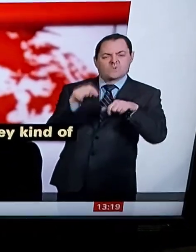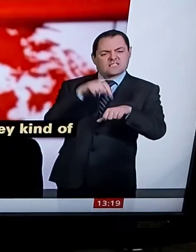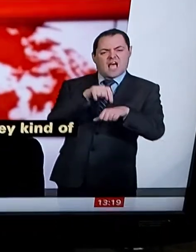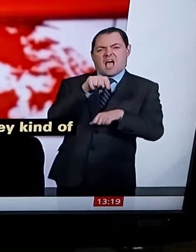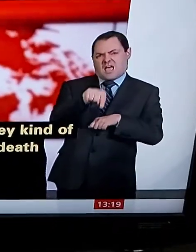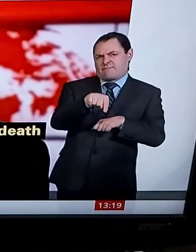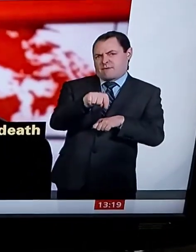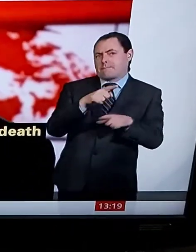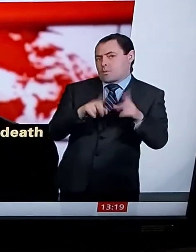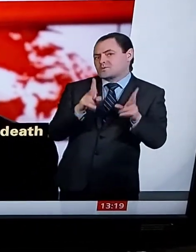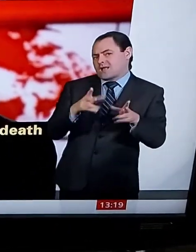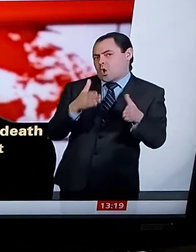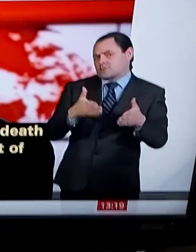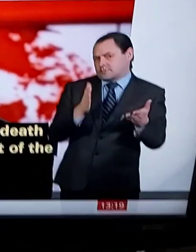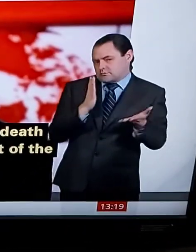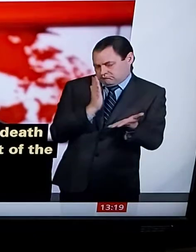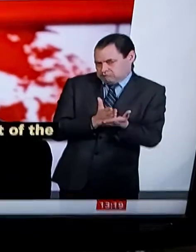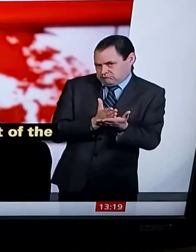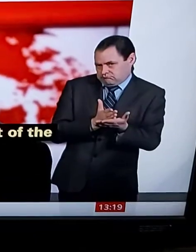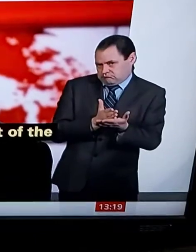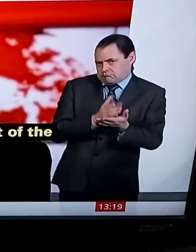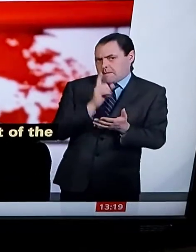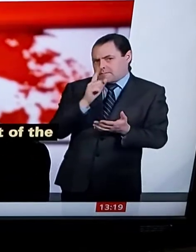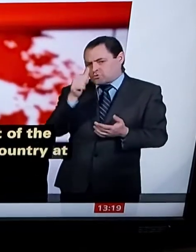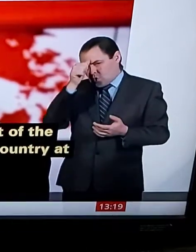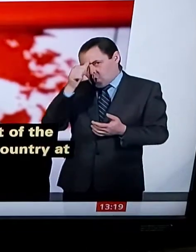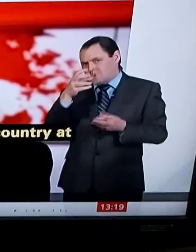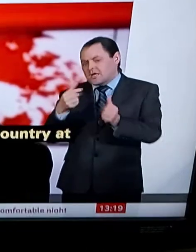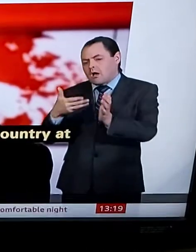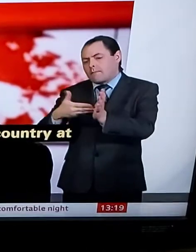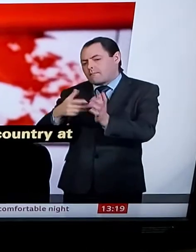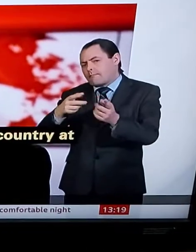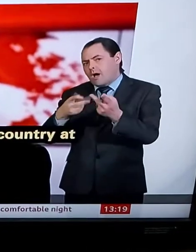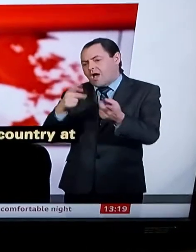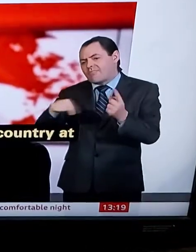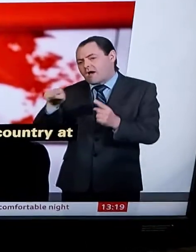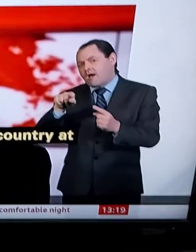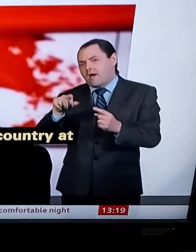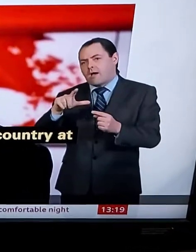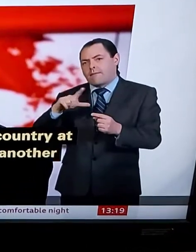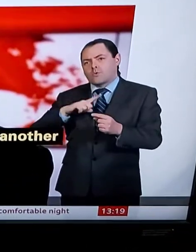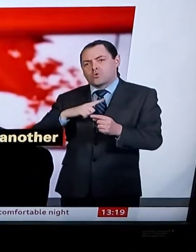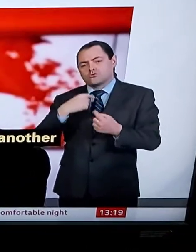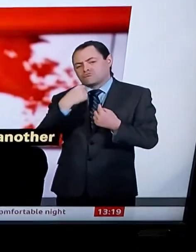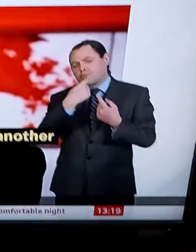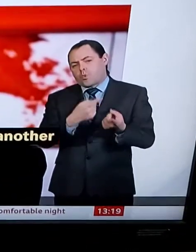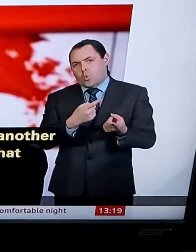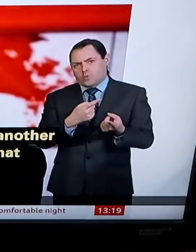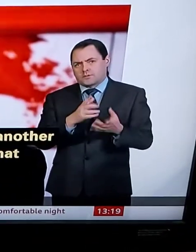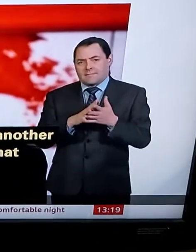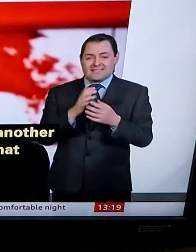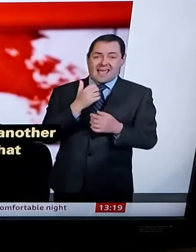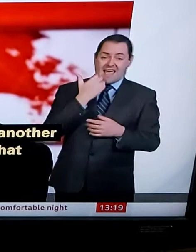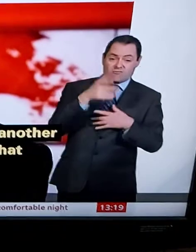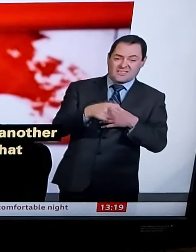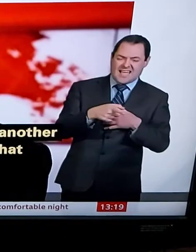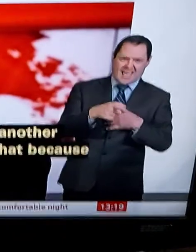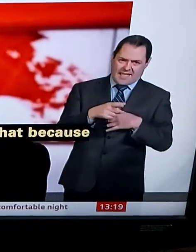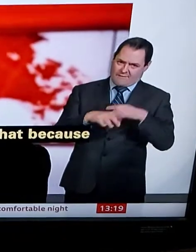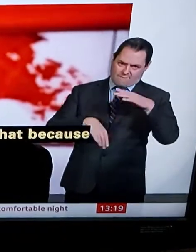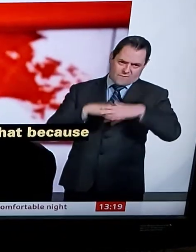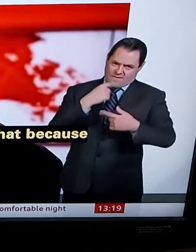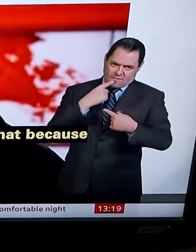country at the moment. But there's another analysis in there that suggests that because of reporting lags, the daily figures that we look at every day, they're missing